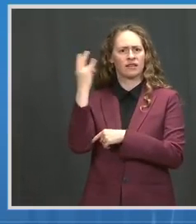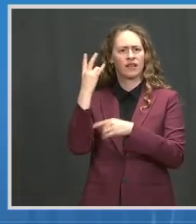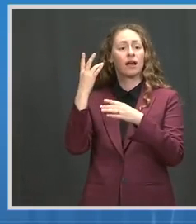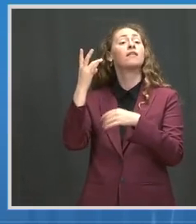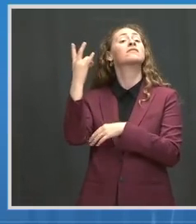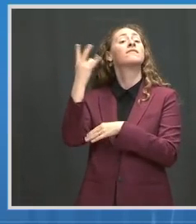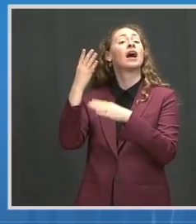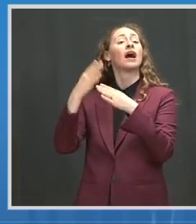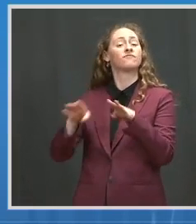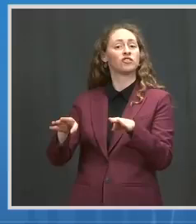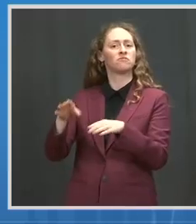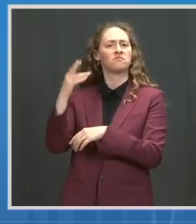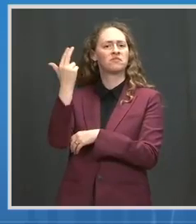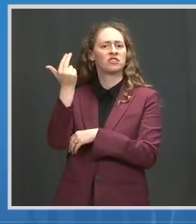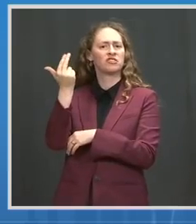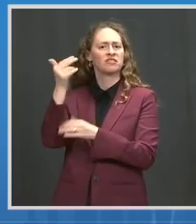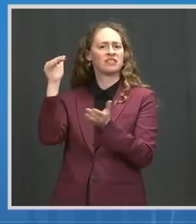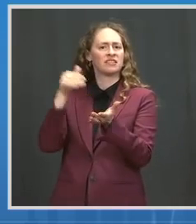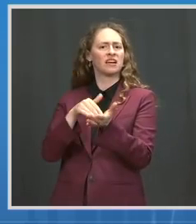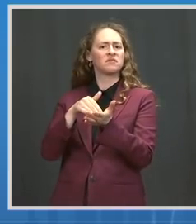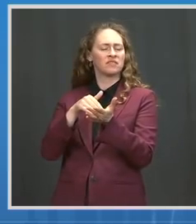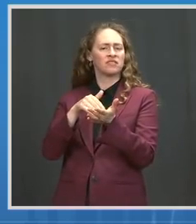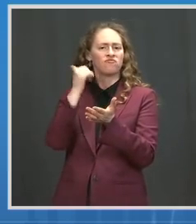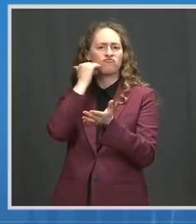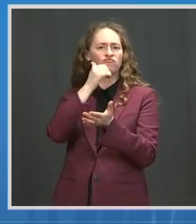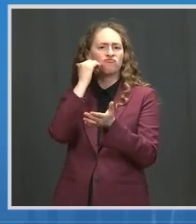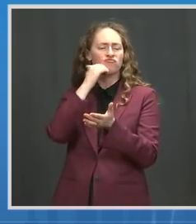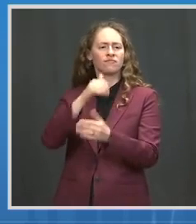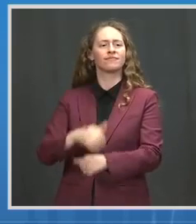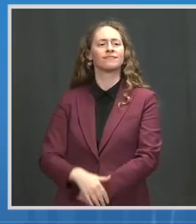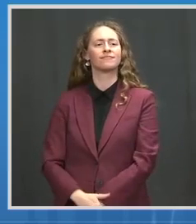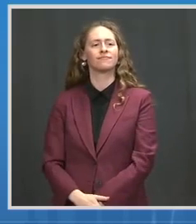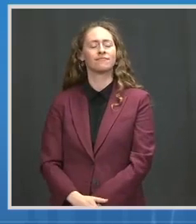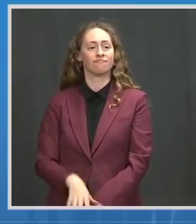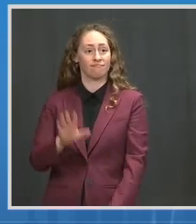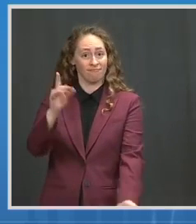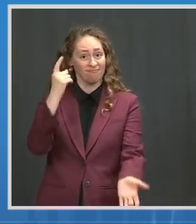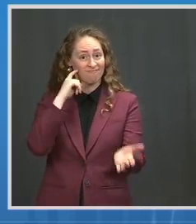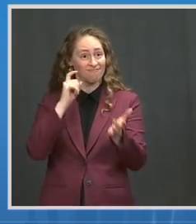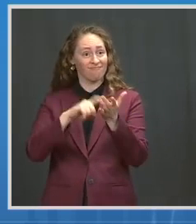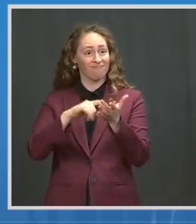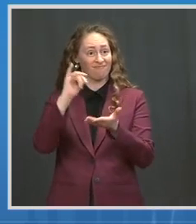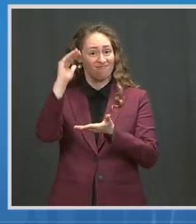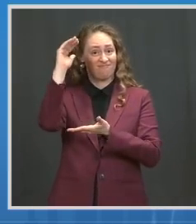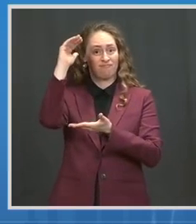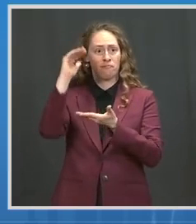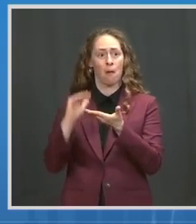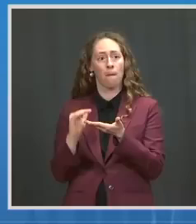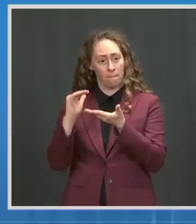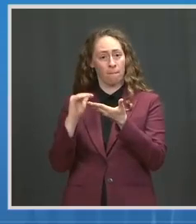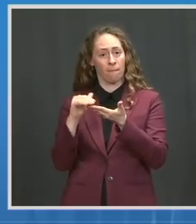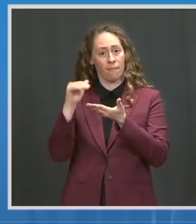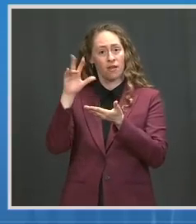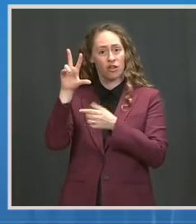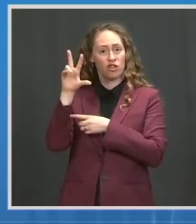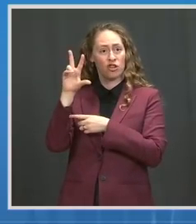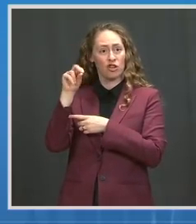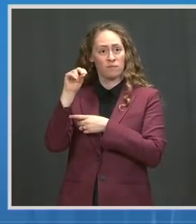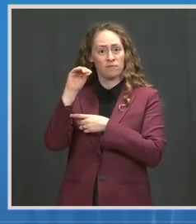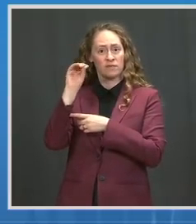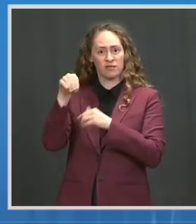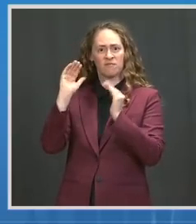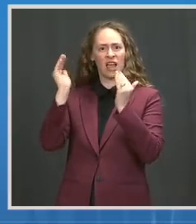13,277 cases per day, and this represents yet another decrease of nearly 30% from the prior 7-day average. But